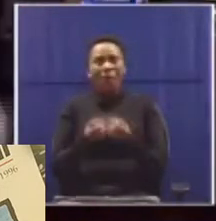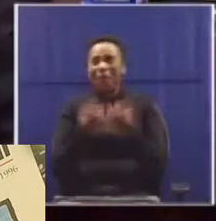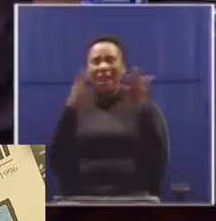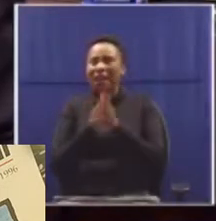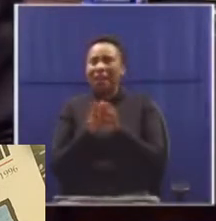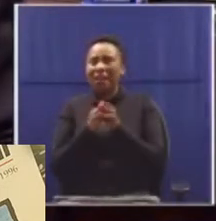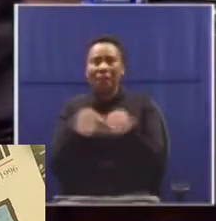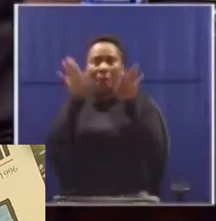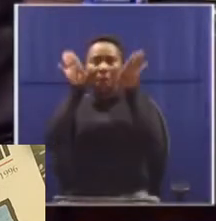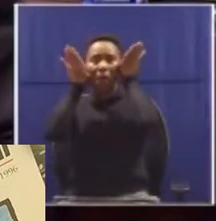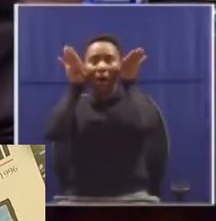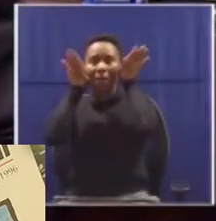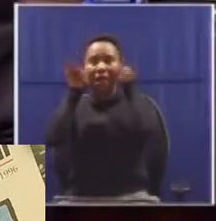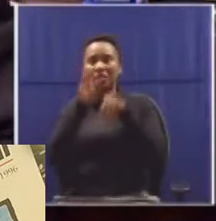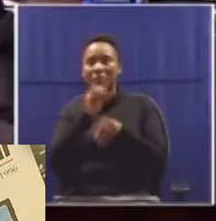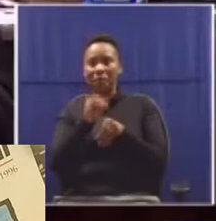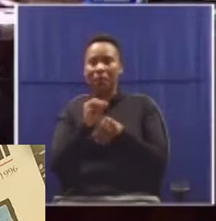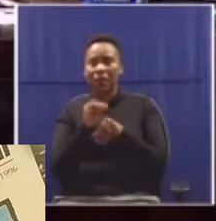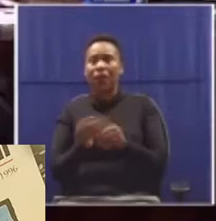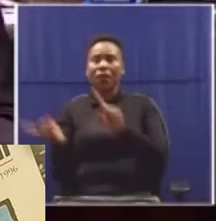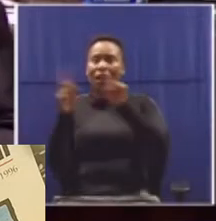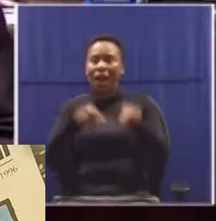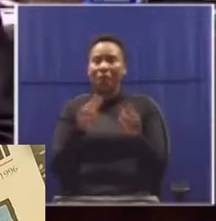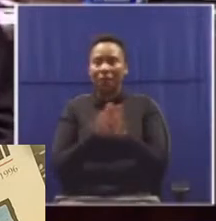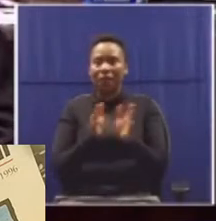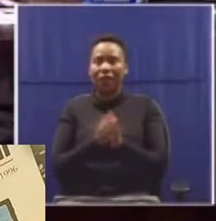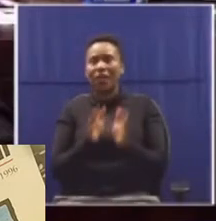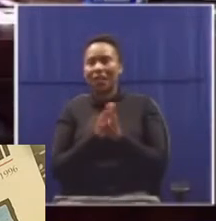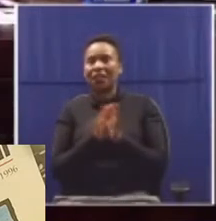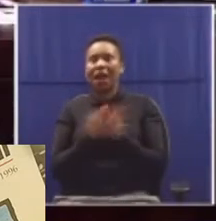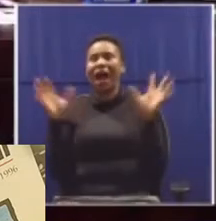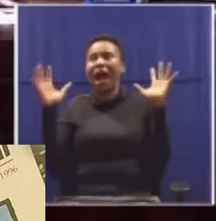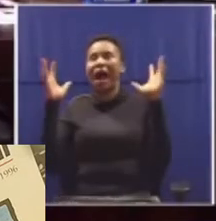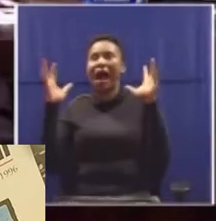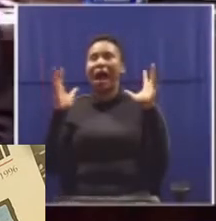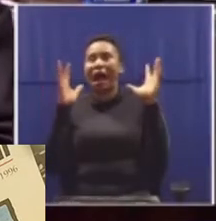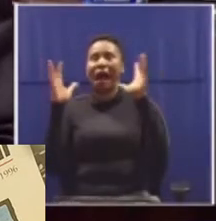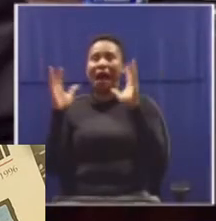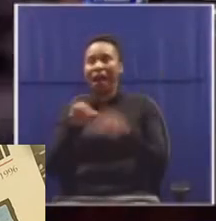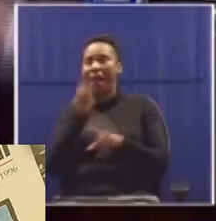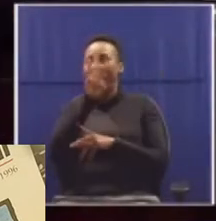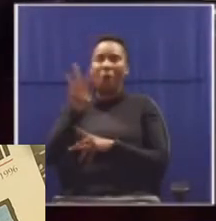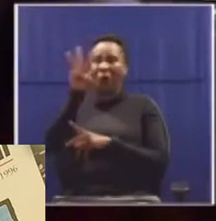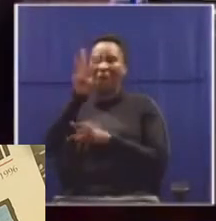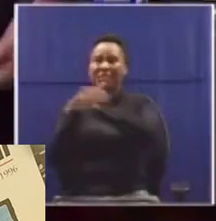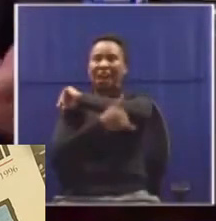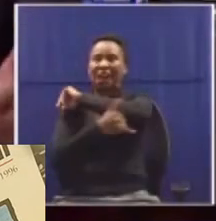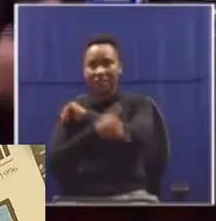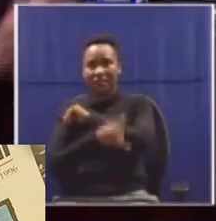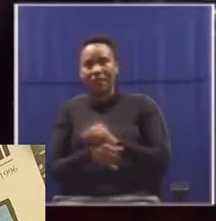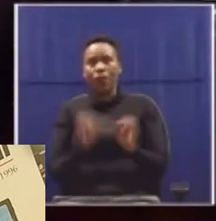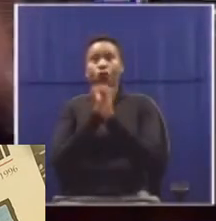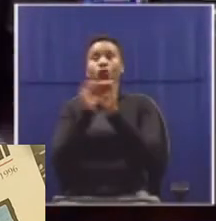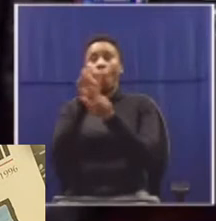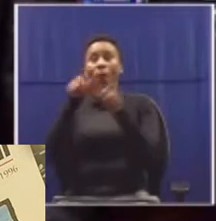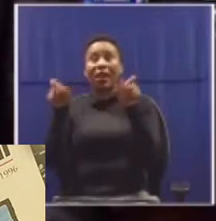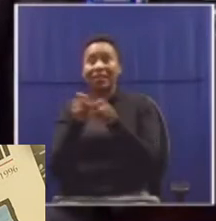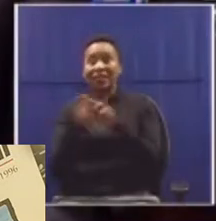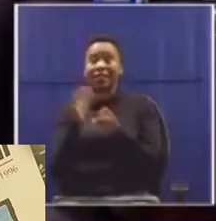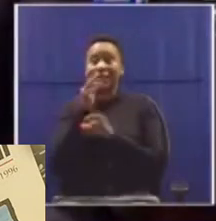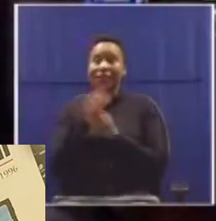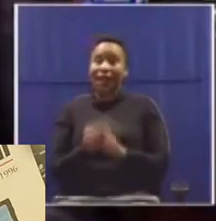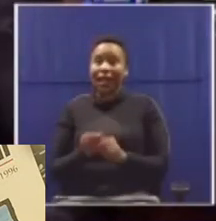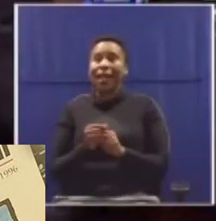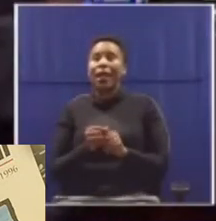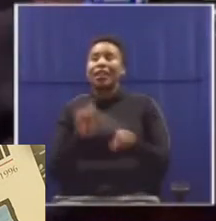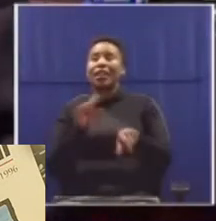the South belonging to the west and they'll come here and sing praises of the West why nobody raises it when the West when the West